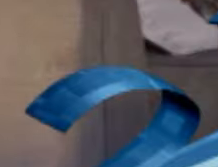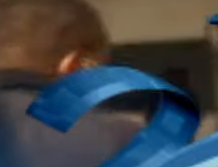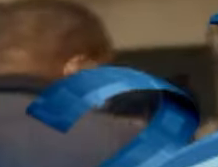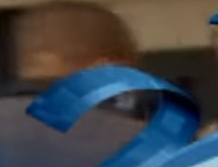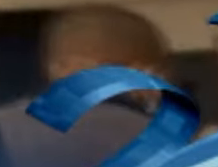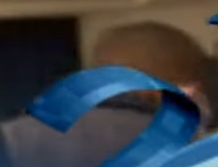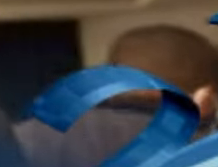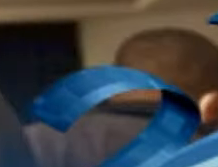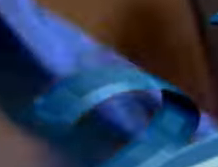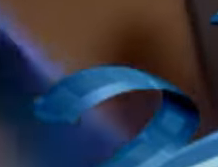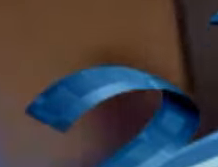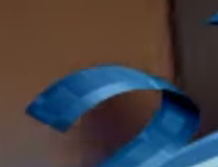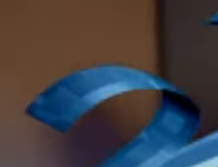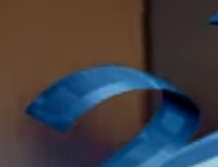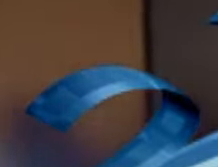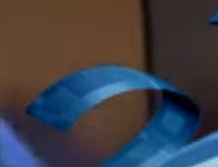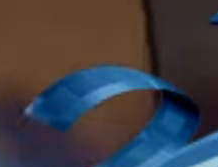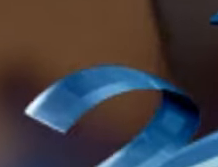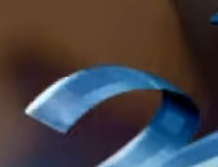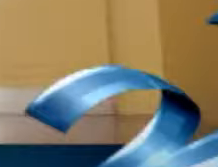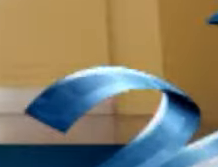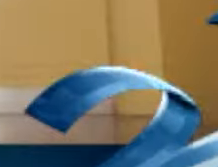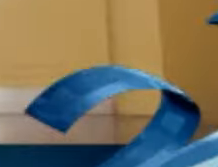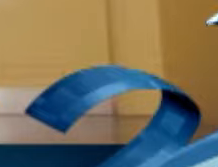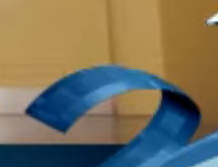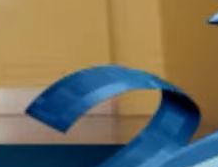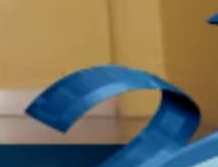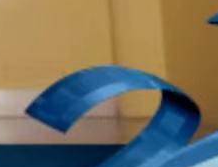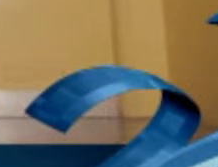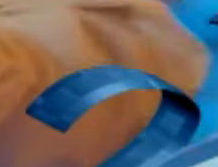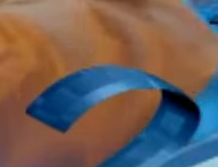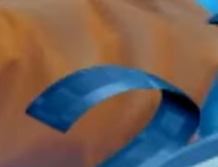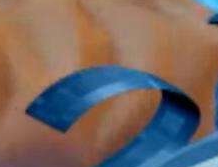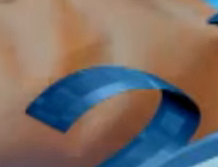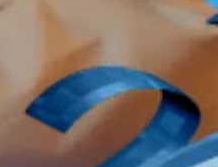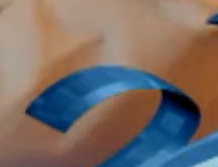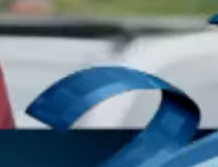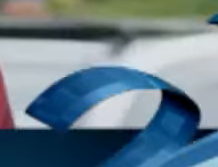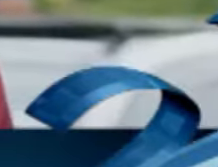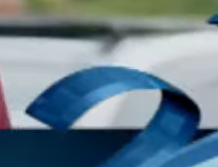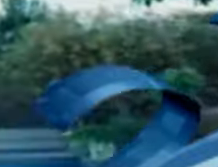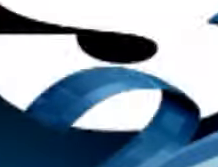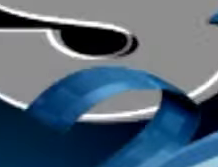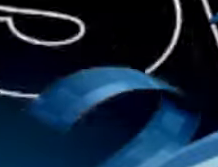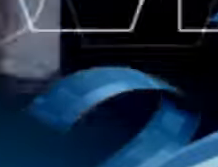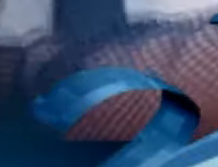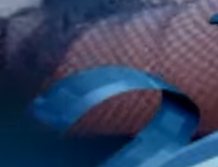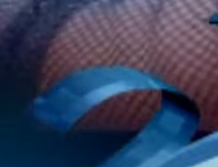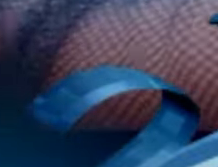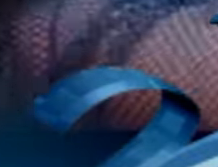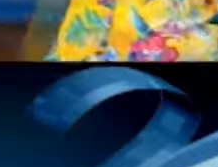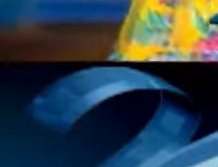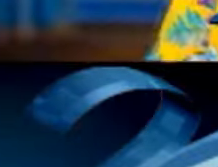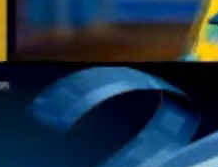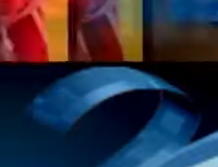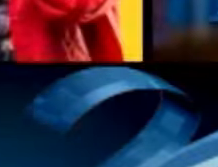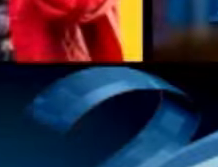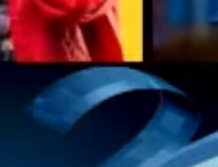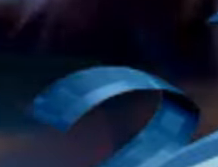girl Jewel. This your boy Arrow Boy. Hey yo, hey yo. Jina langu ni Savara from Saudi Soto. And you're watching Pretty Mix